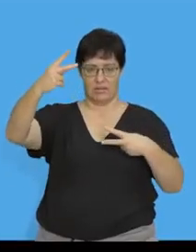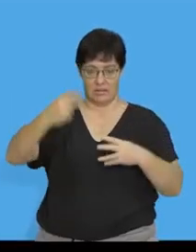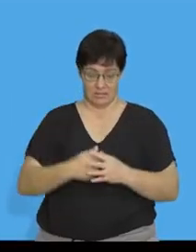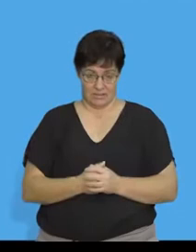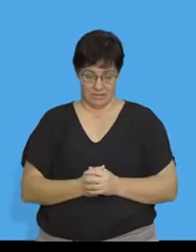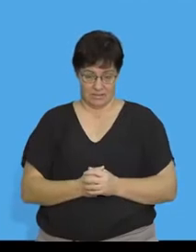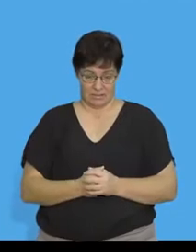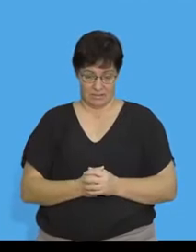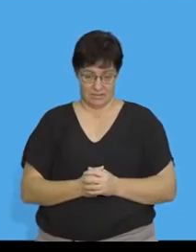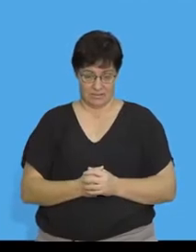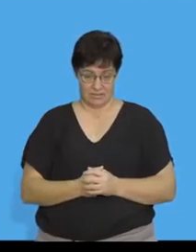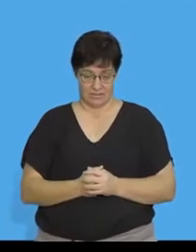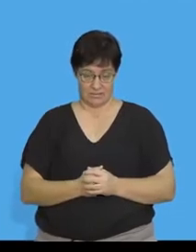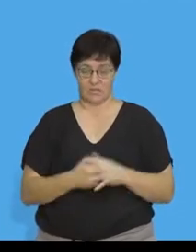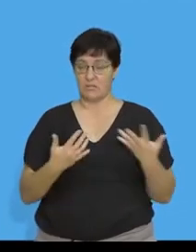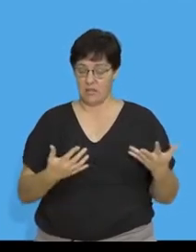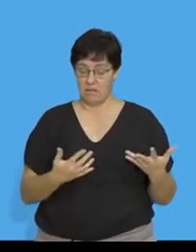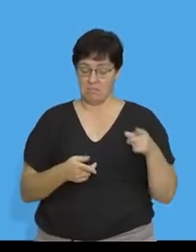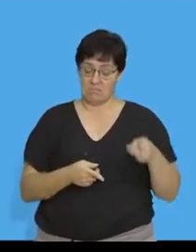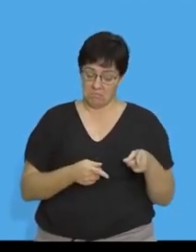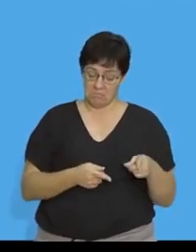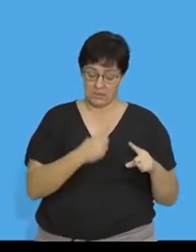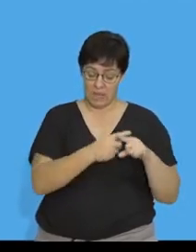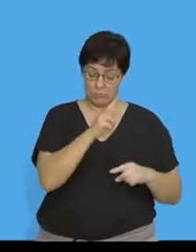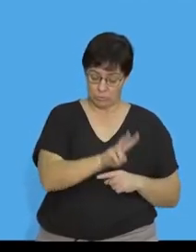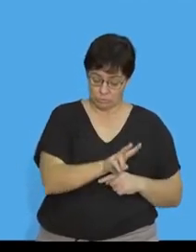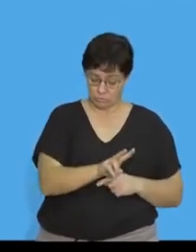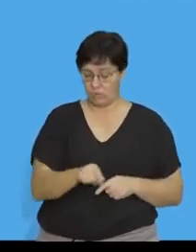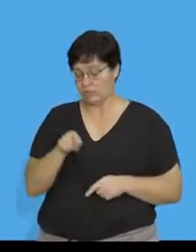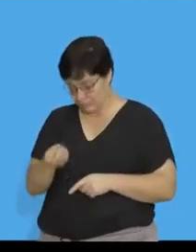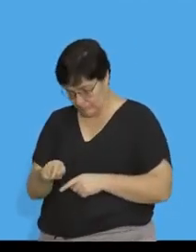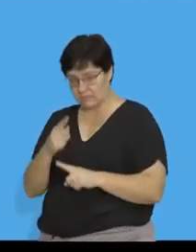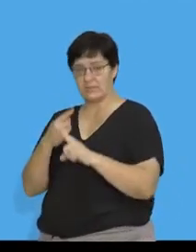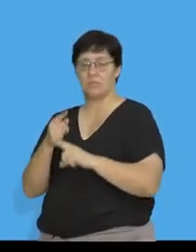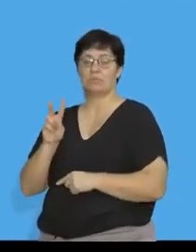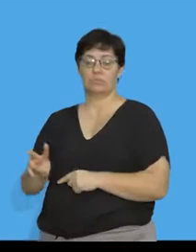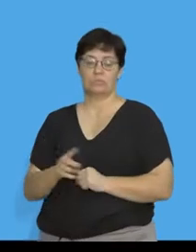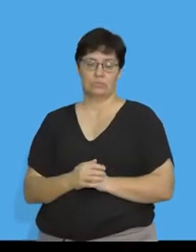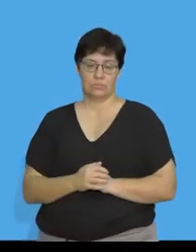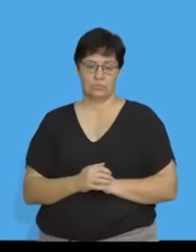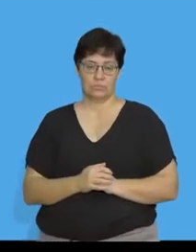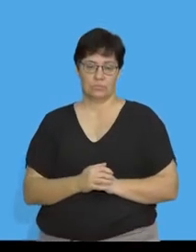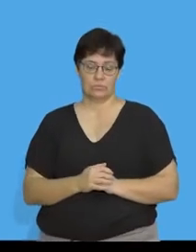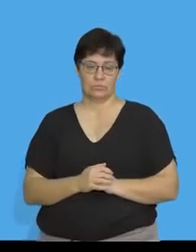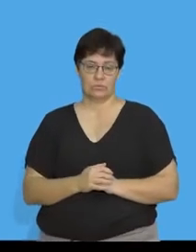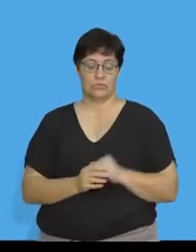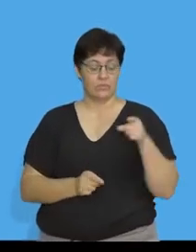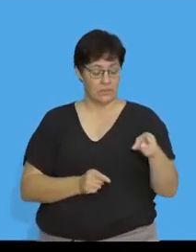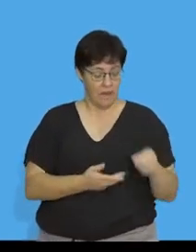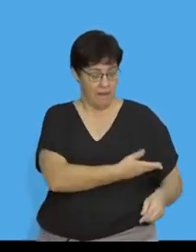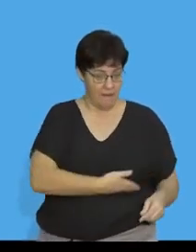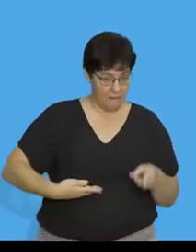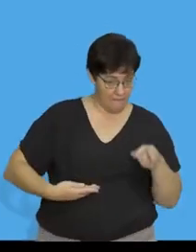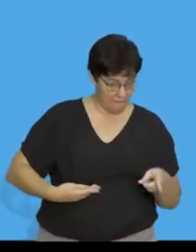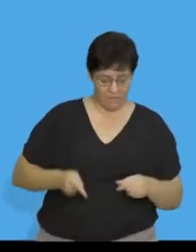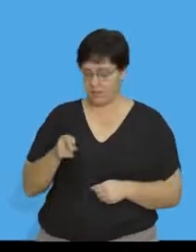here in terms of the decrease as well. When the one variable decreases, remember when we say decrease, we can either think